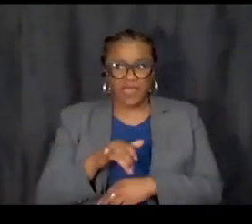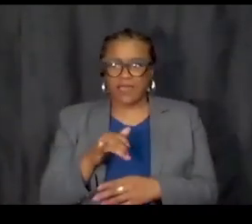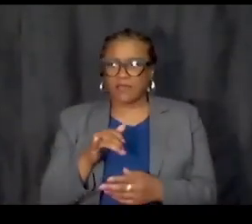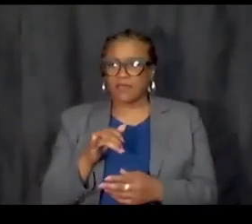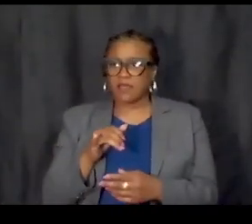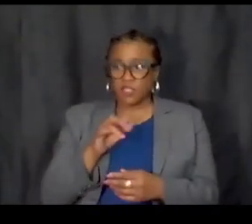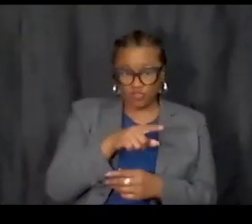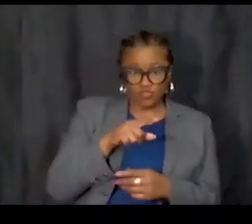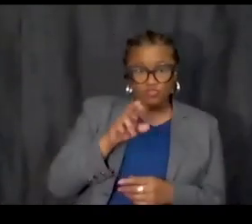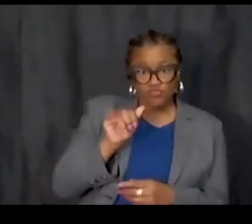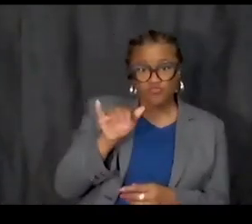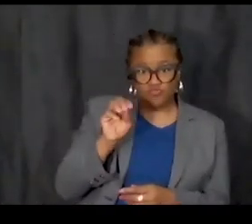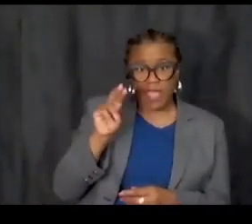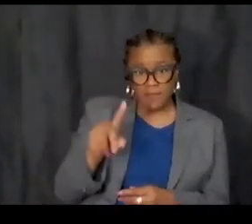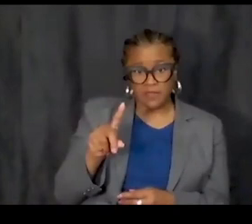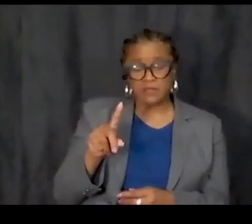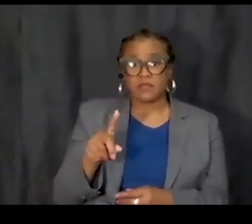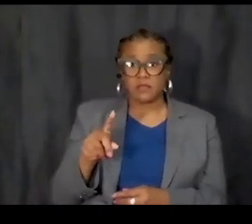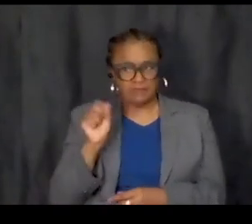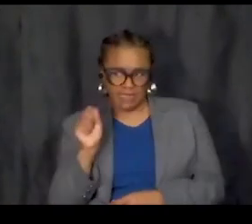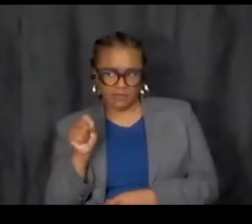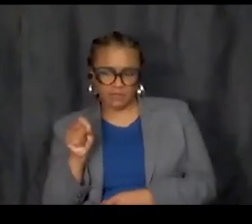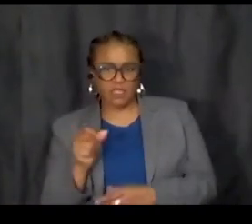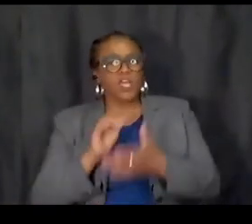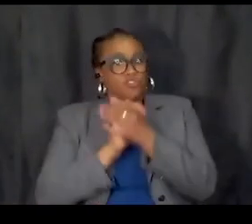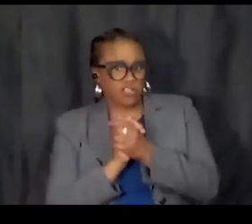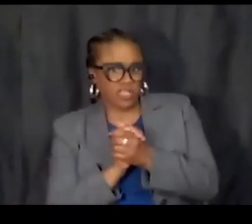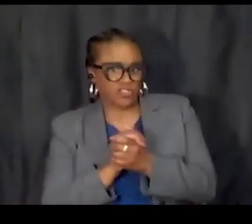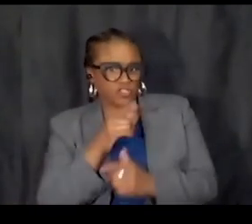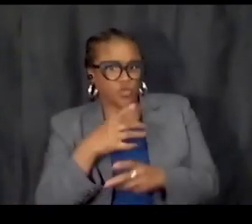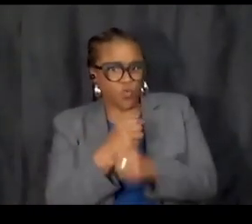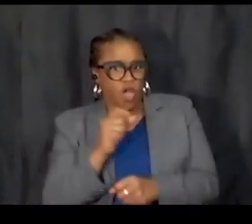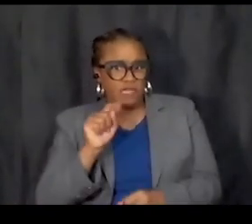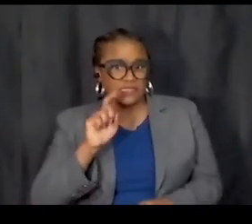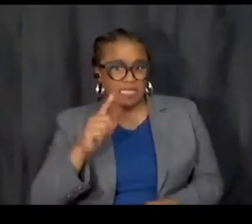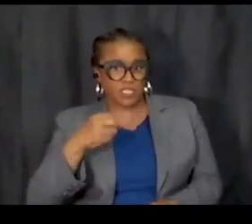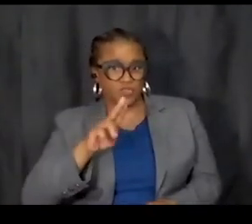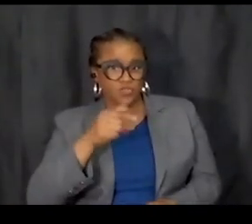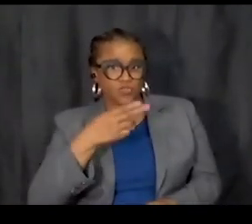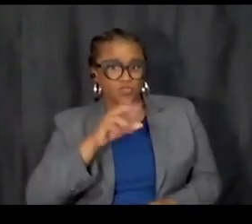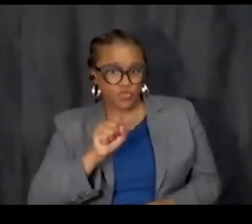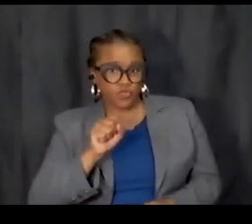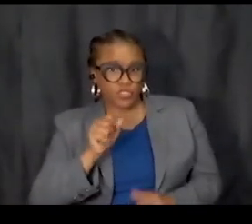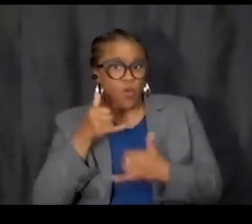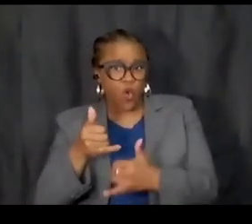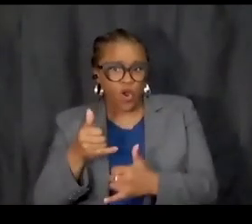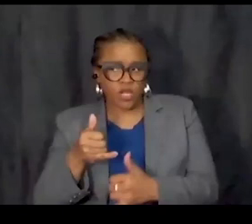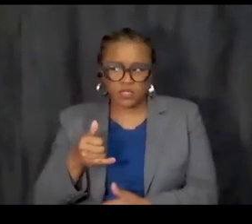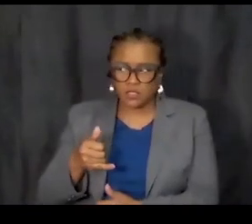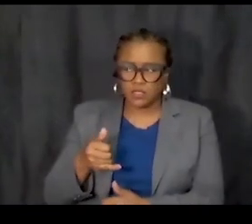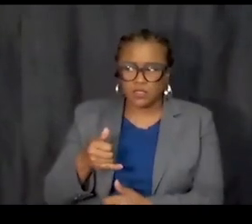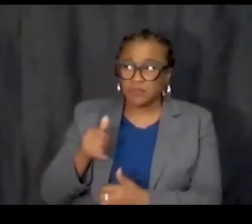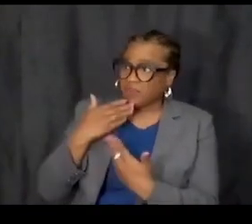Congratulations on winning the Ted Hughes Award. By the way, how did you pick up the phone? I thought you were meant to be deaf. I mean, there suddenly came